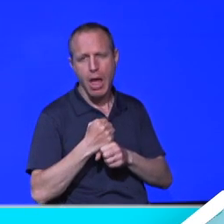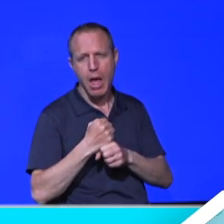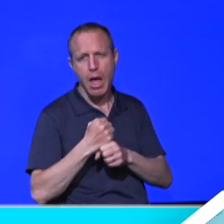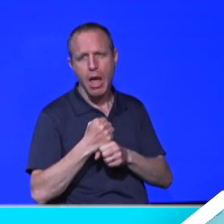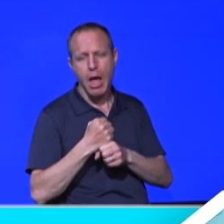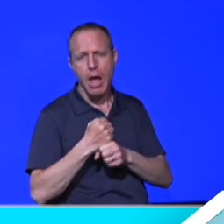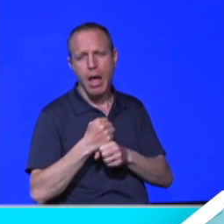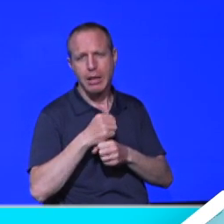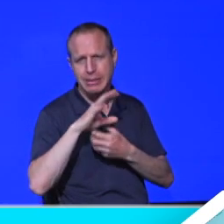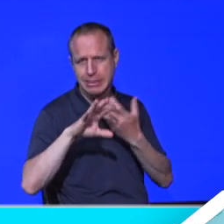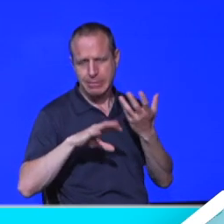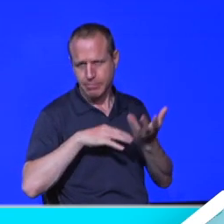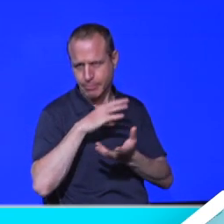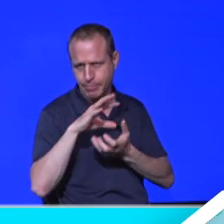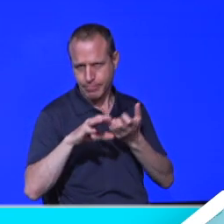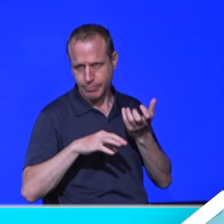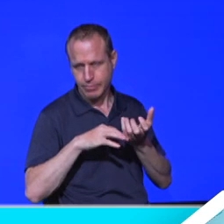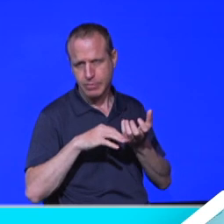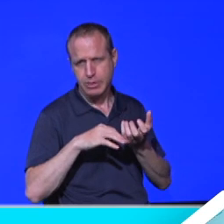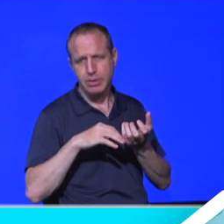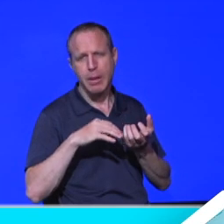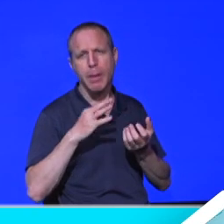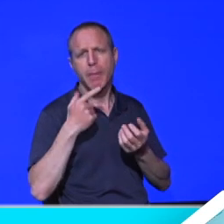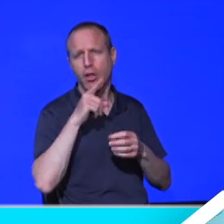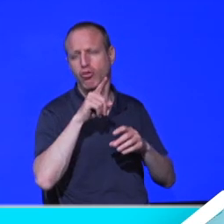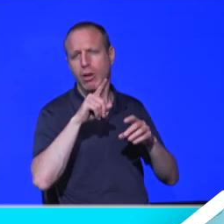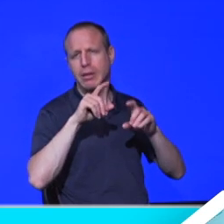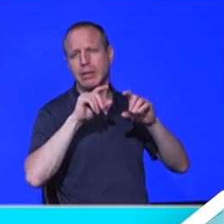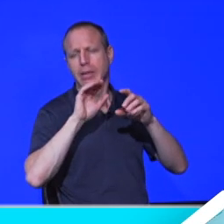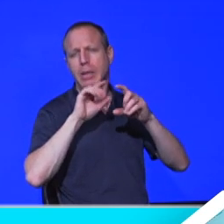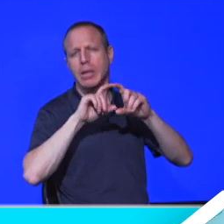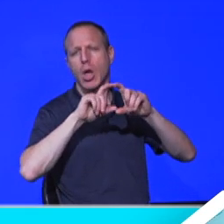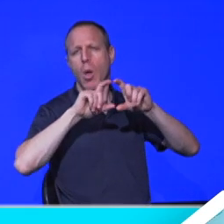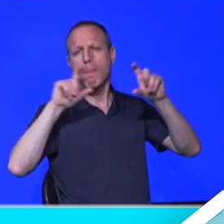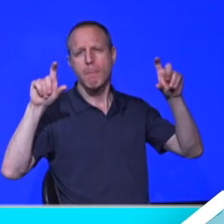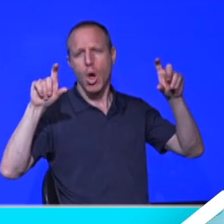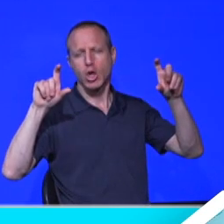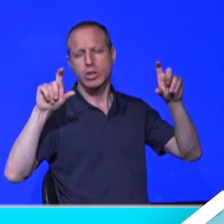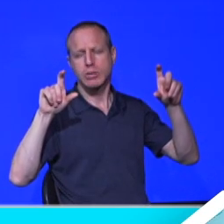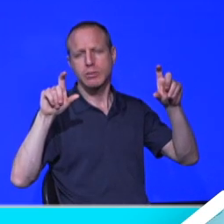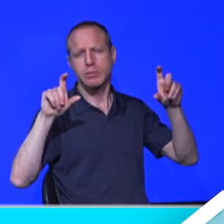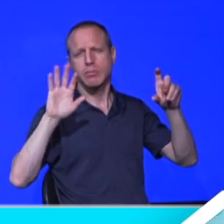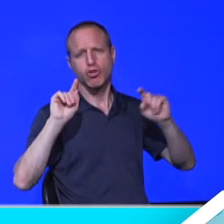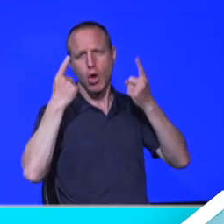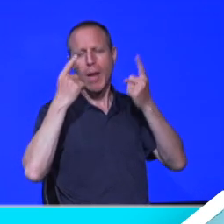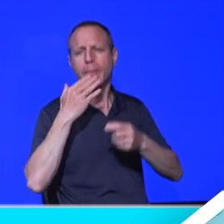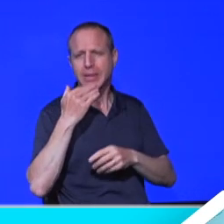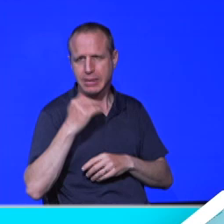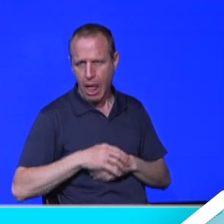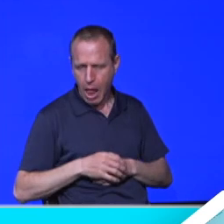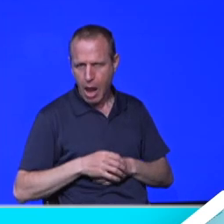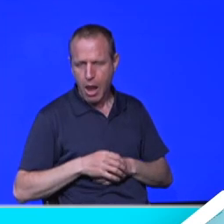the scandal, it's like that when she posted the story about what's going on in Israel and